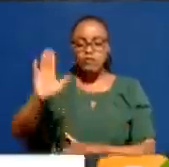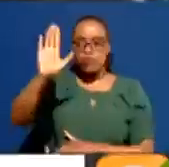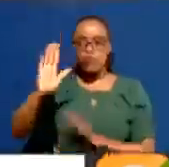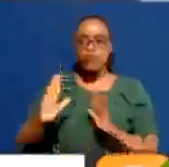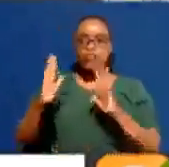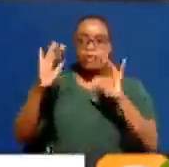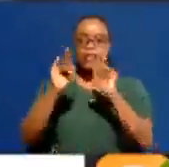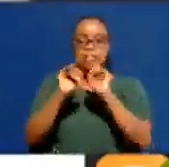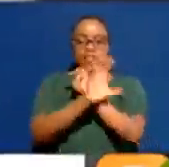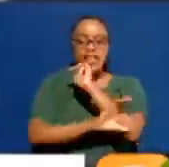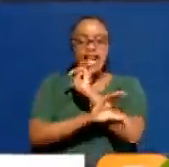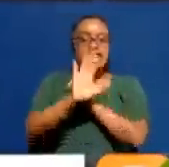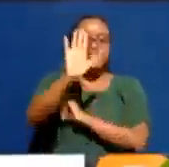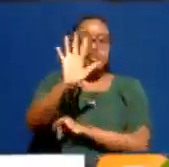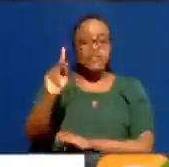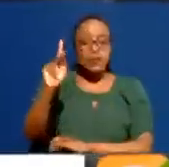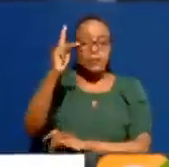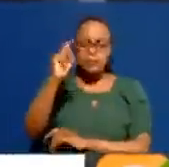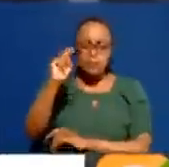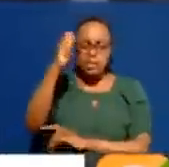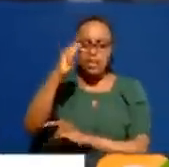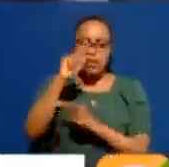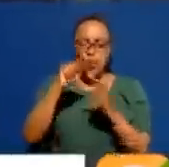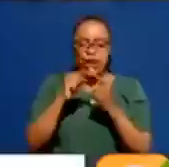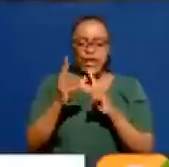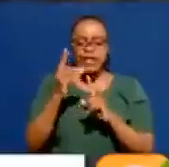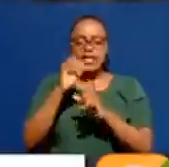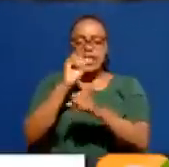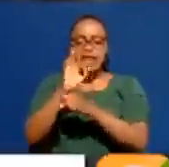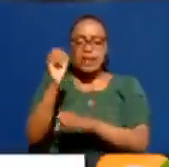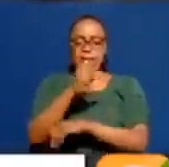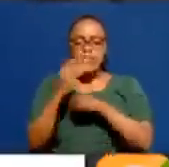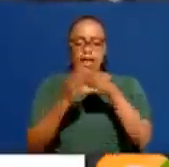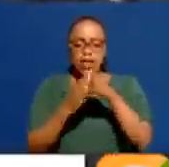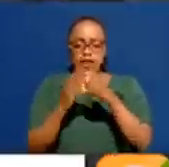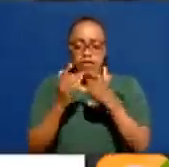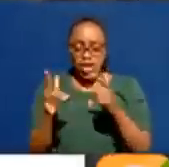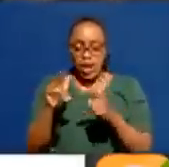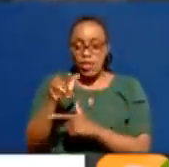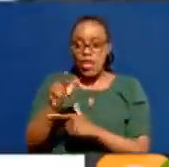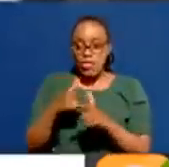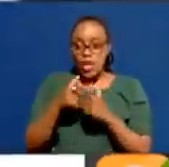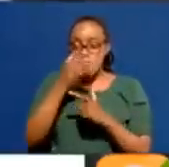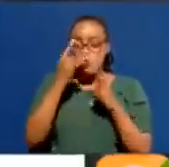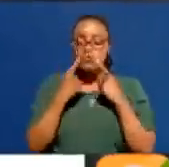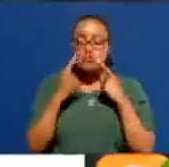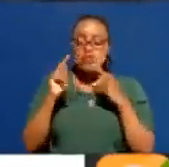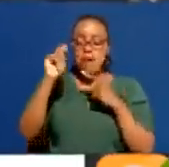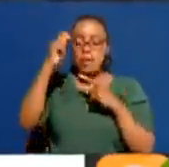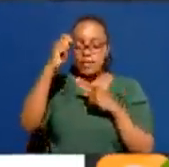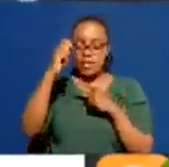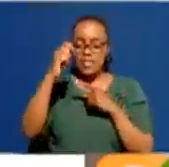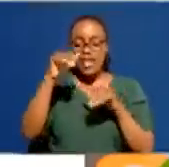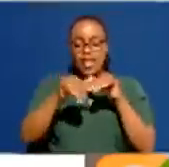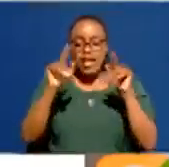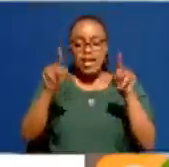ceremony as the country's fifth president on the 13th of September. And should they allow the petition, Ruto's declaration as president-elect will be